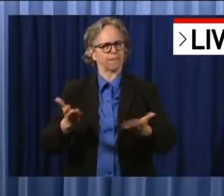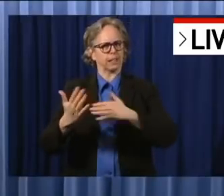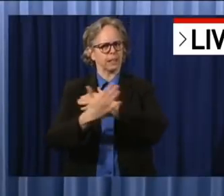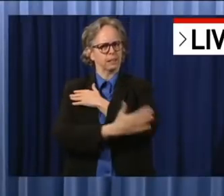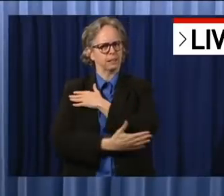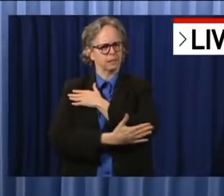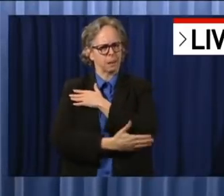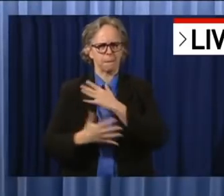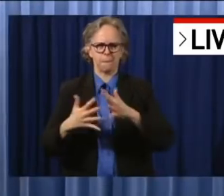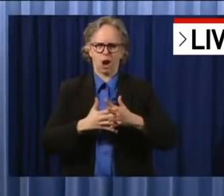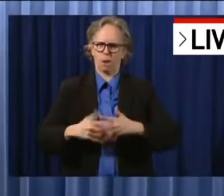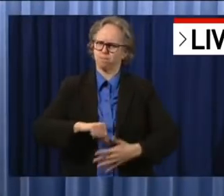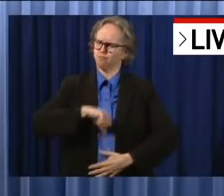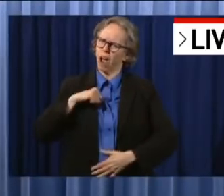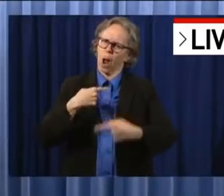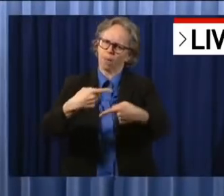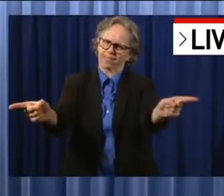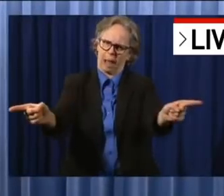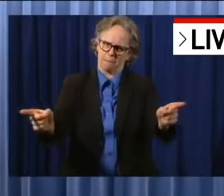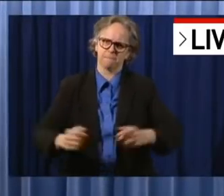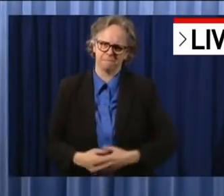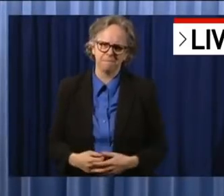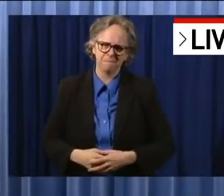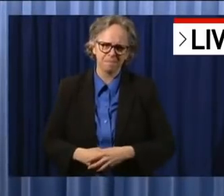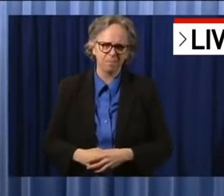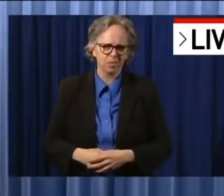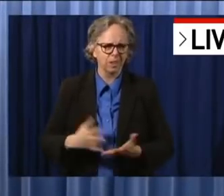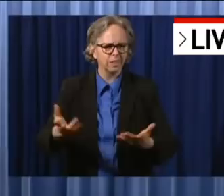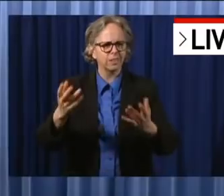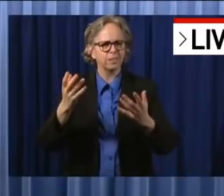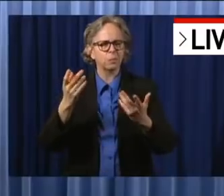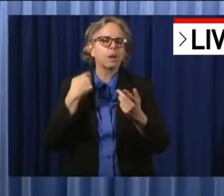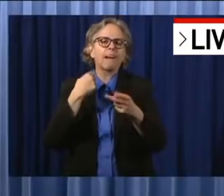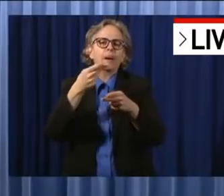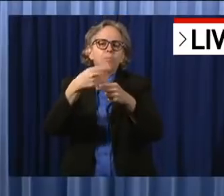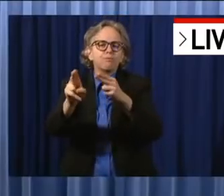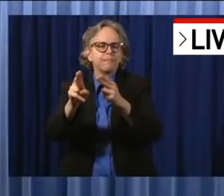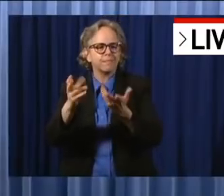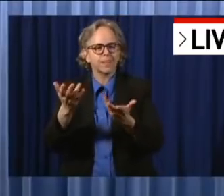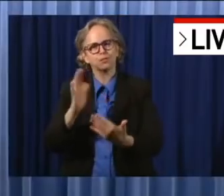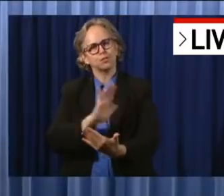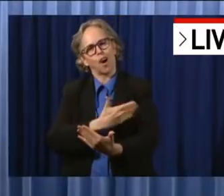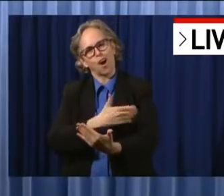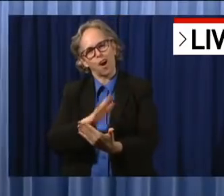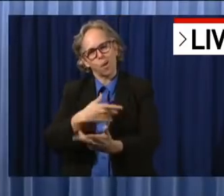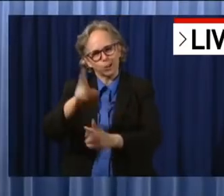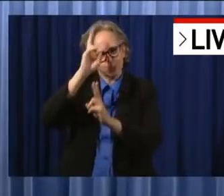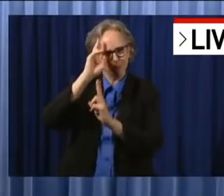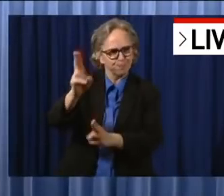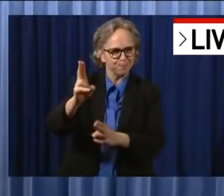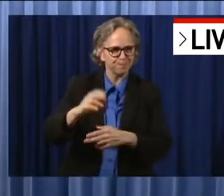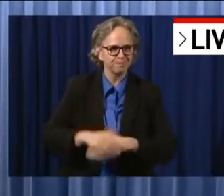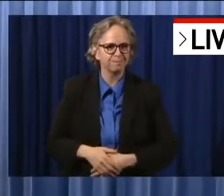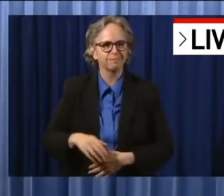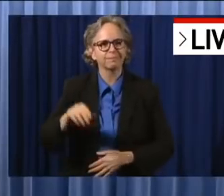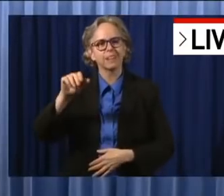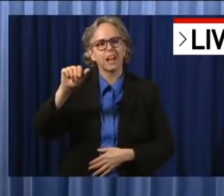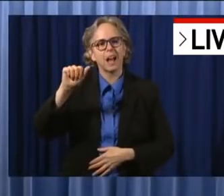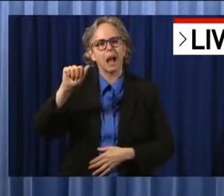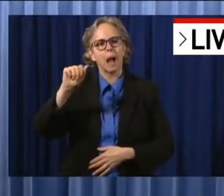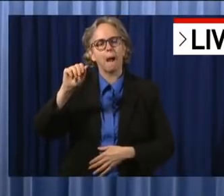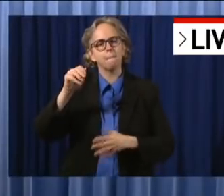going to start with a portion of the song It's America, performed by Camouflage, the country music performance team of